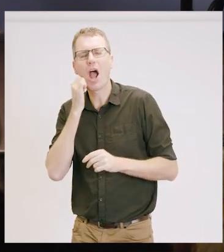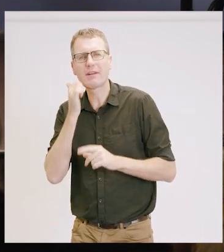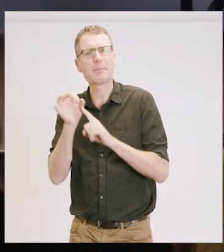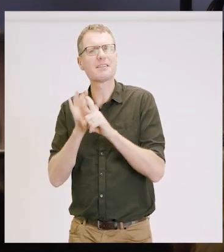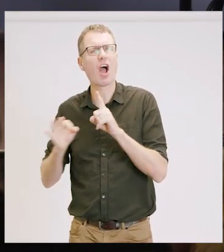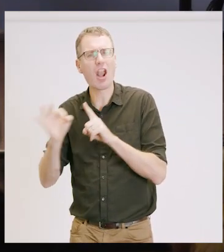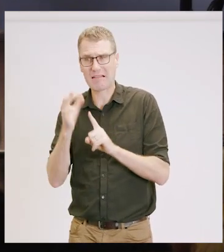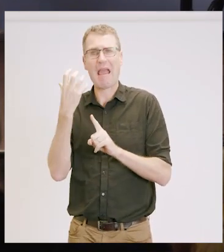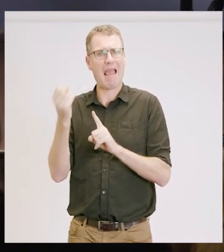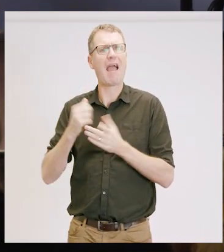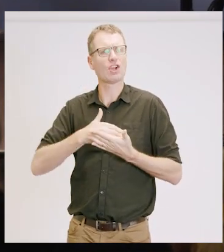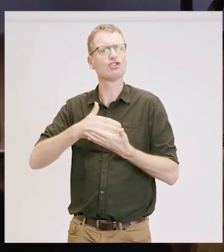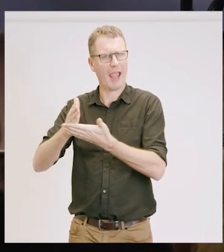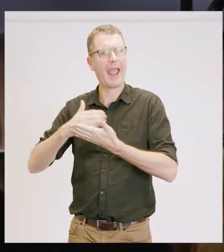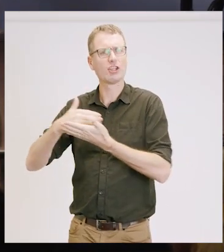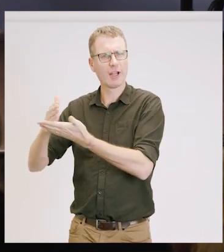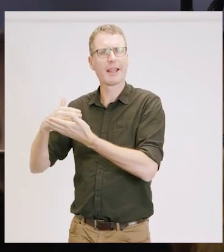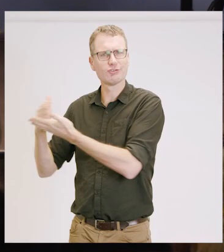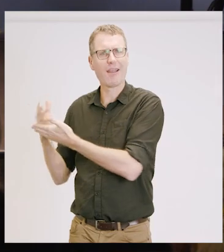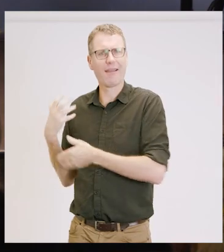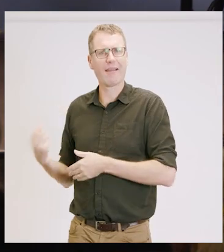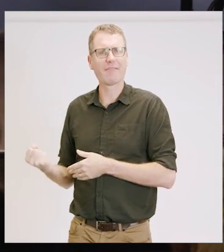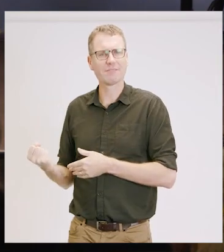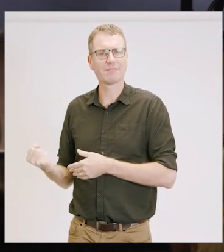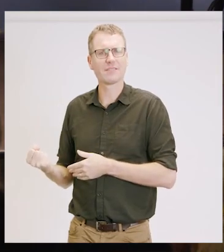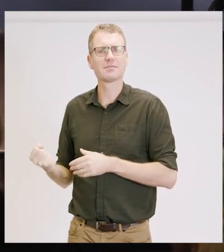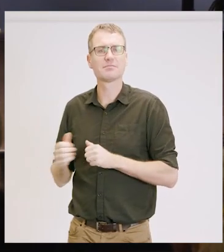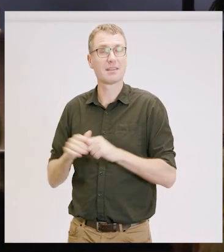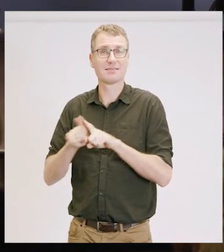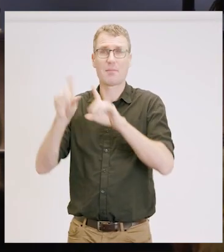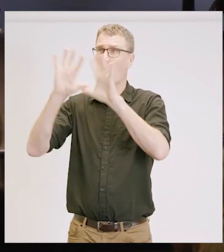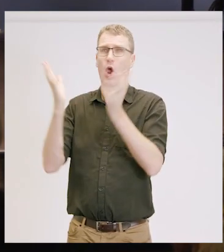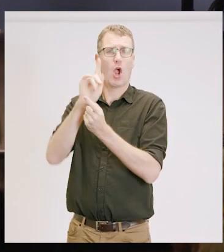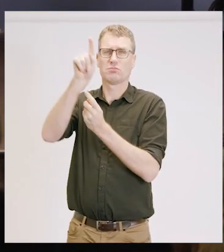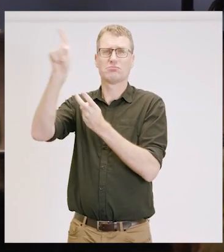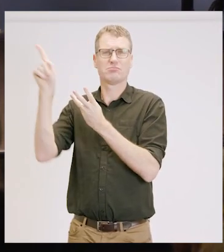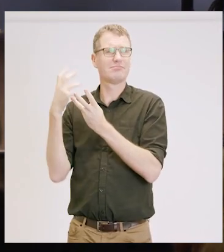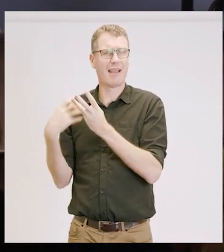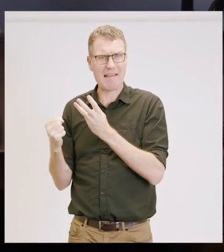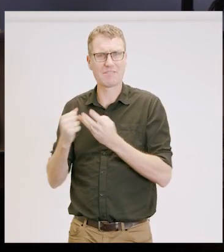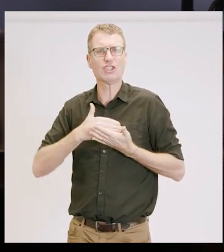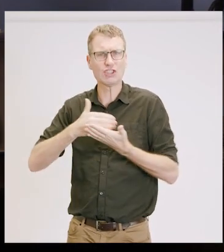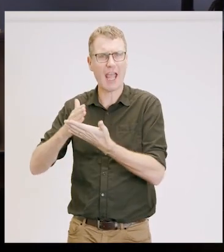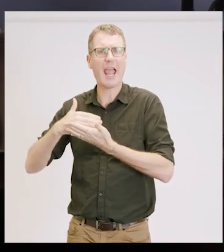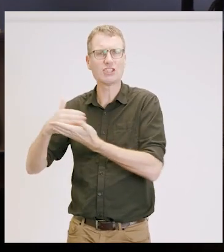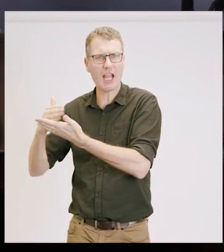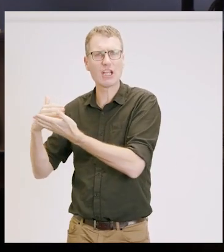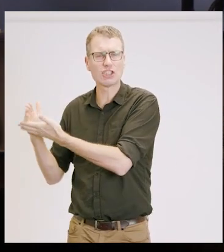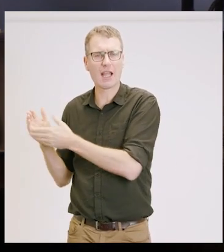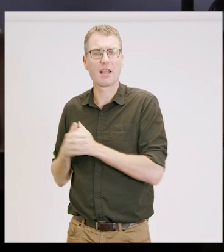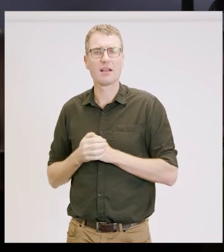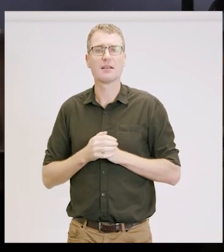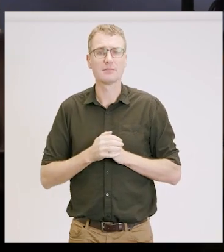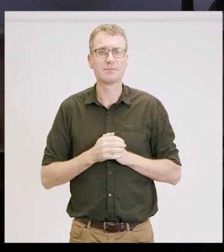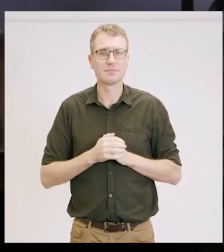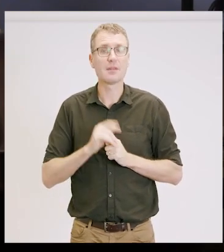people and from different islands and people from all over the planet live like this. But it says here they did radical things